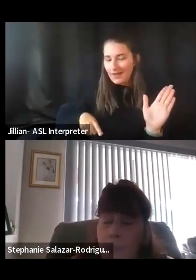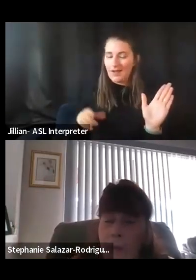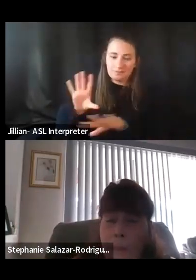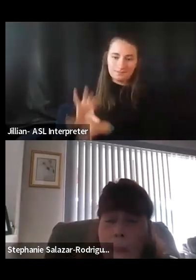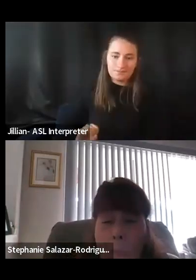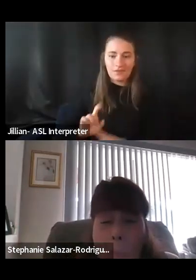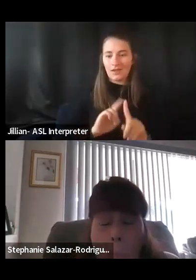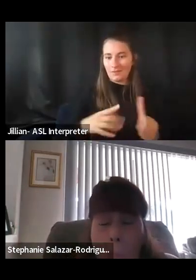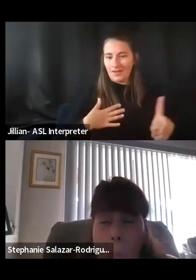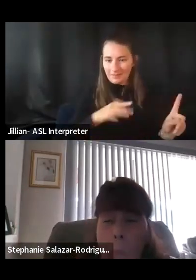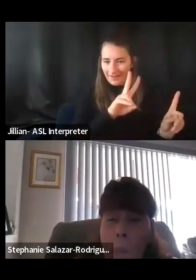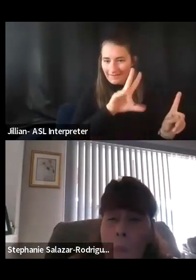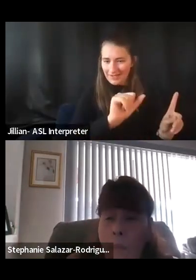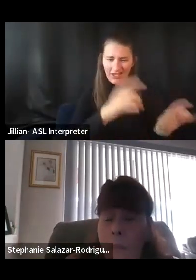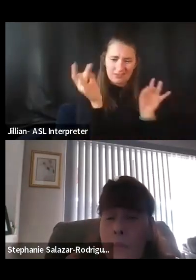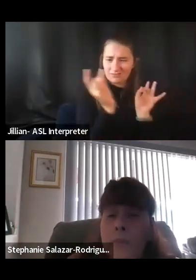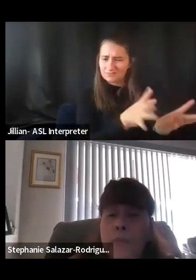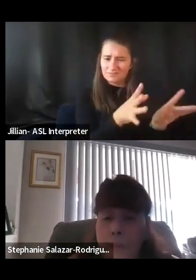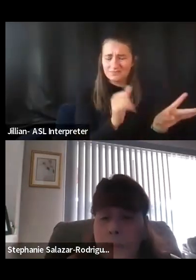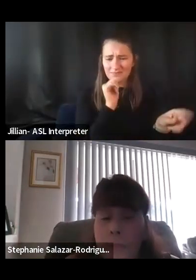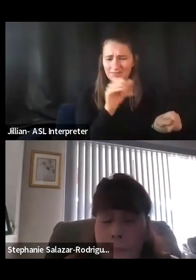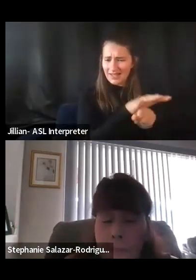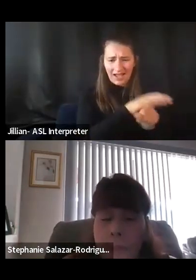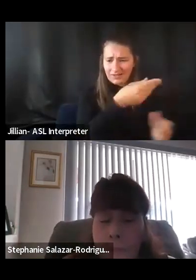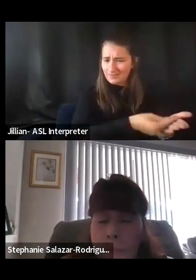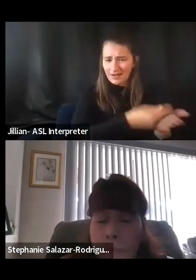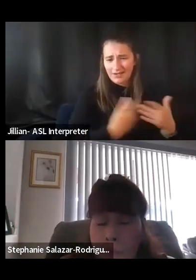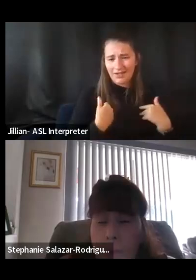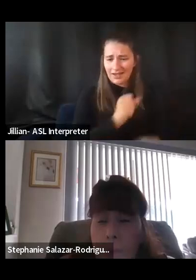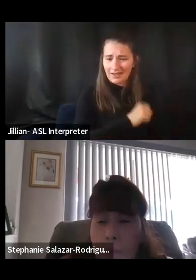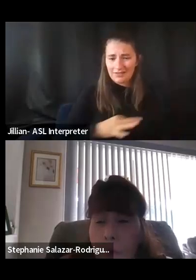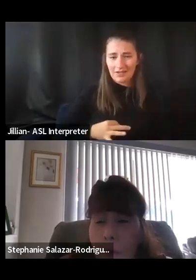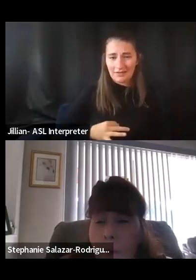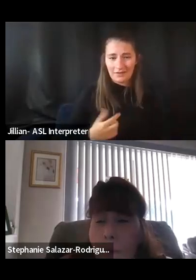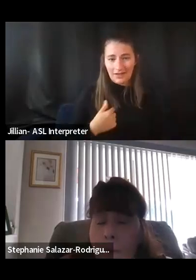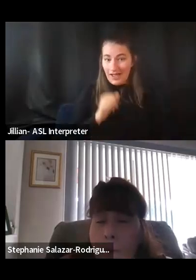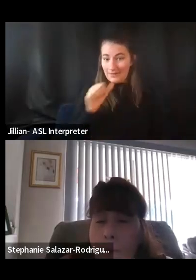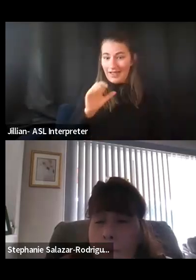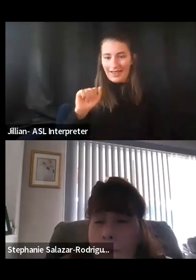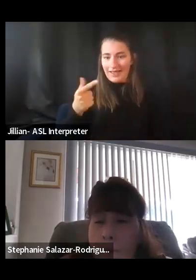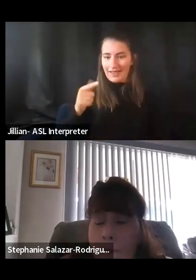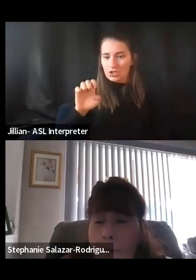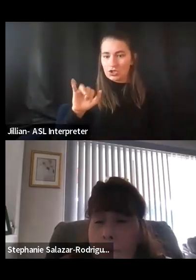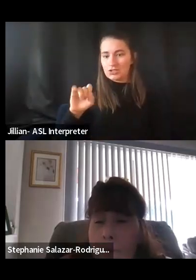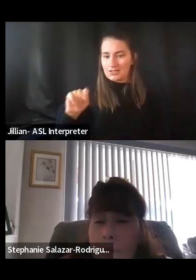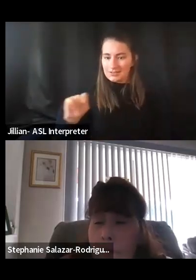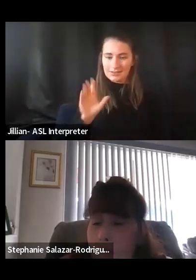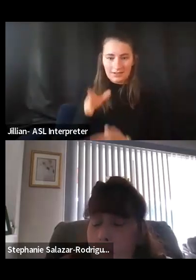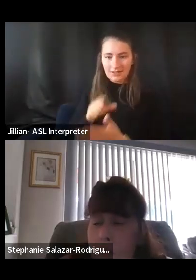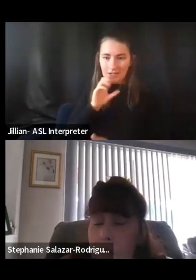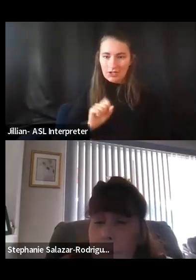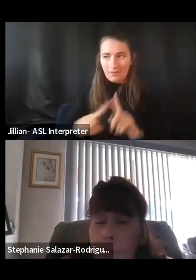but the VA that I was at was pathetic. It was underfunded. It was, they had staff that were, and I'm not an ageist, but I'll say it like, if you're in your seventies, it can't be